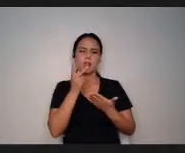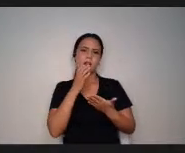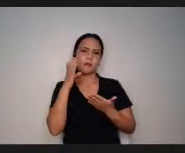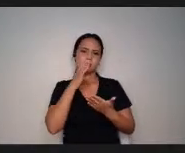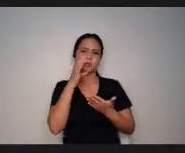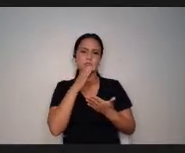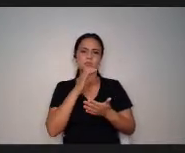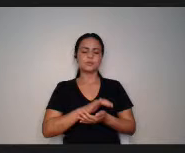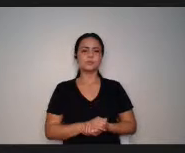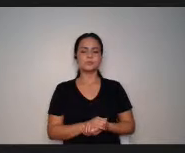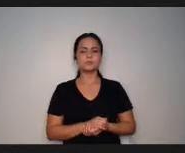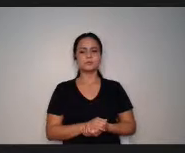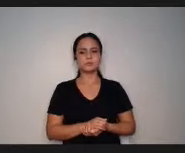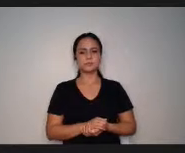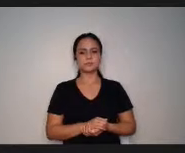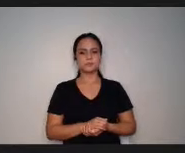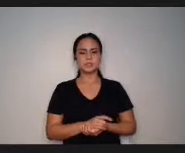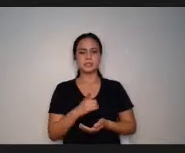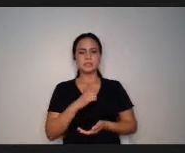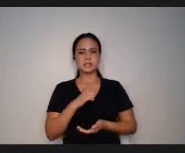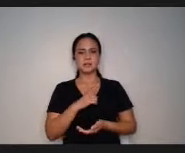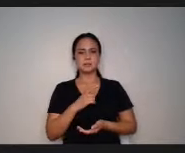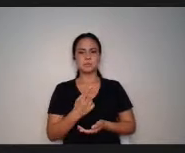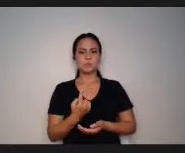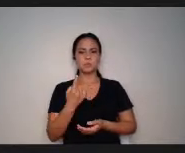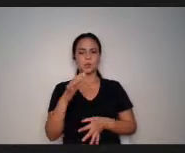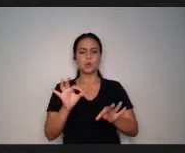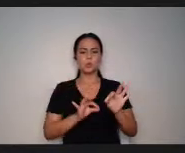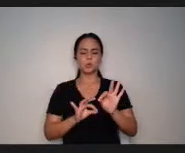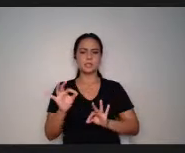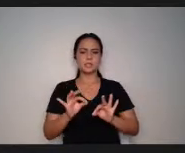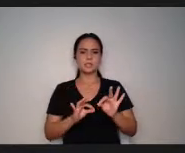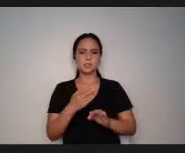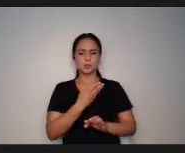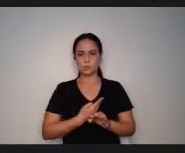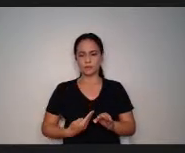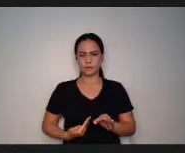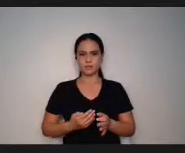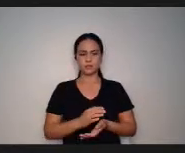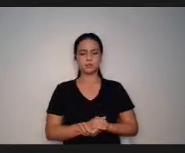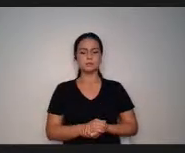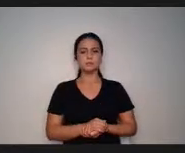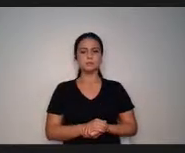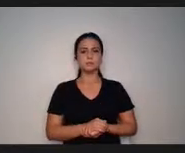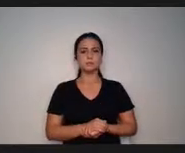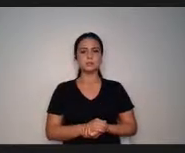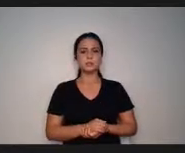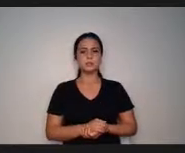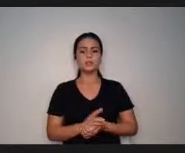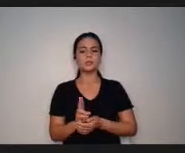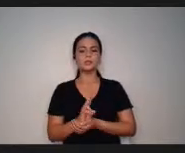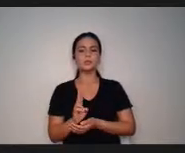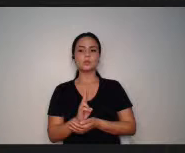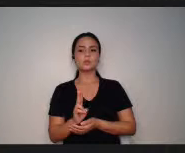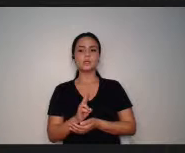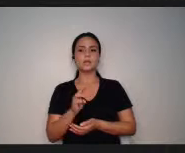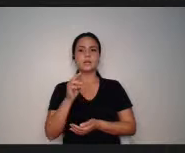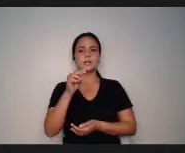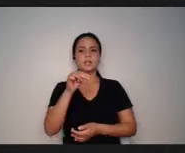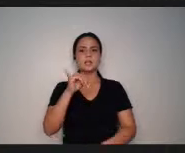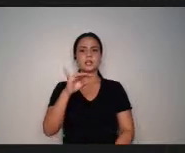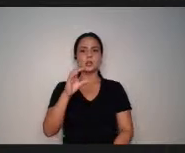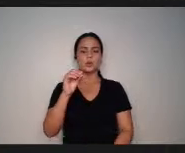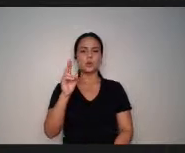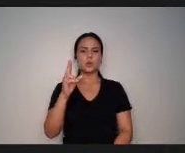government organization, the National Institutes of Occupational Safety and Health, which was created in 1970 along with